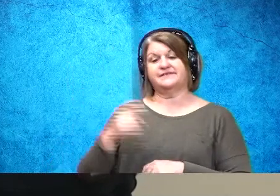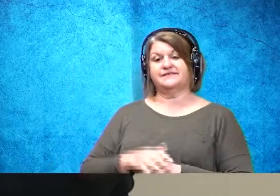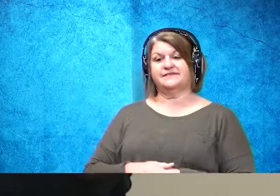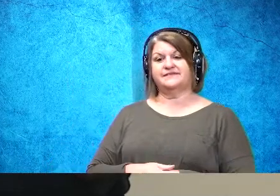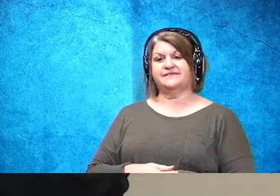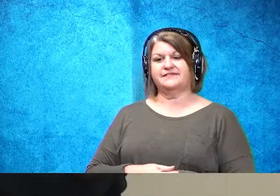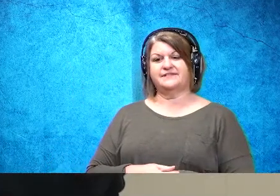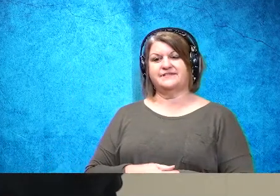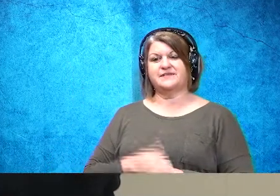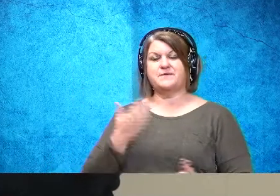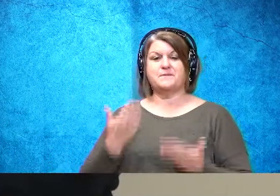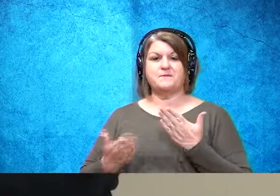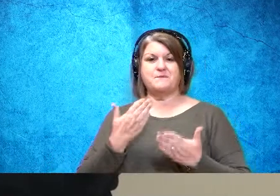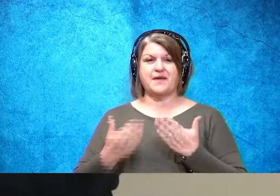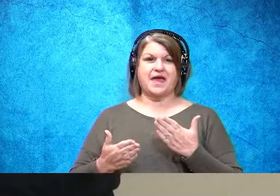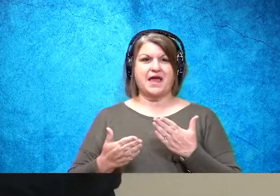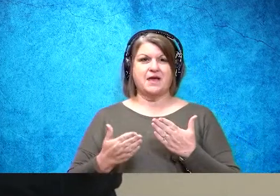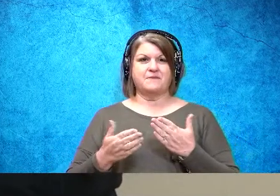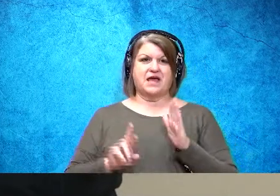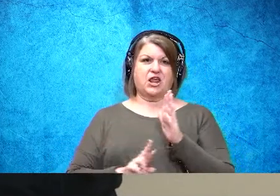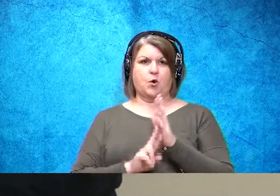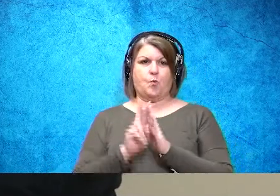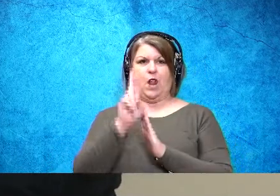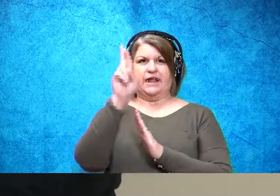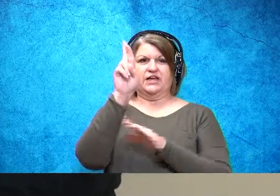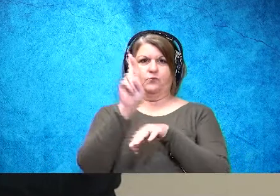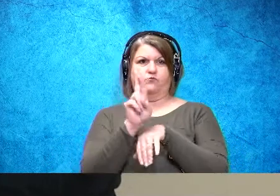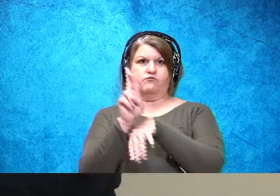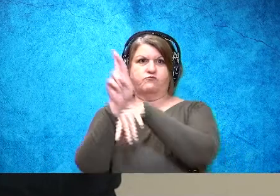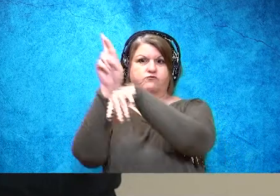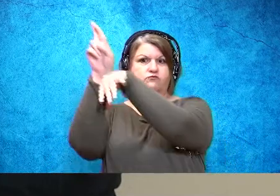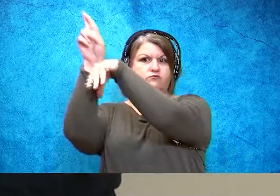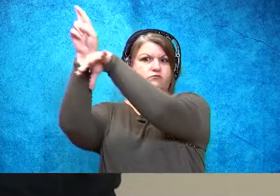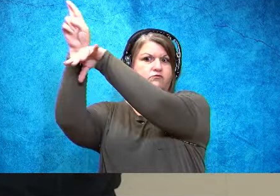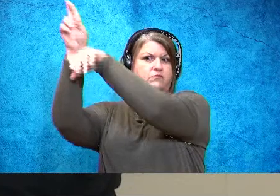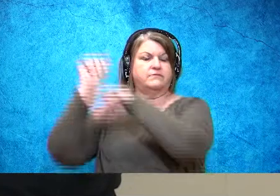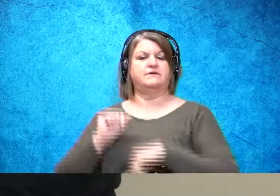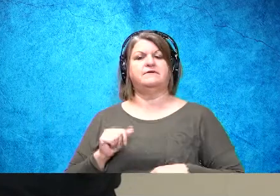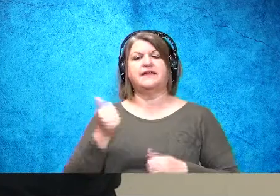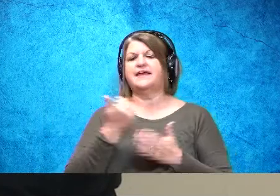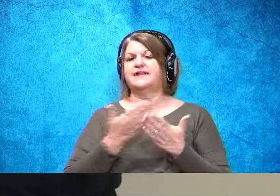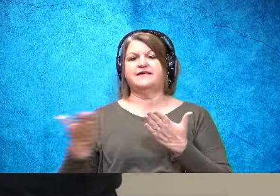And you could draw little rocket ships, anything you want in outer space.